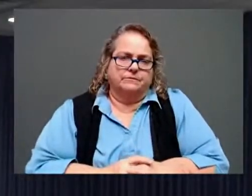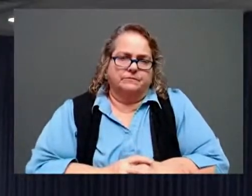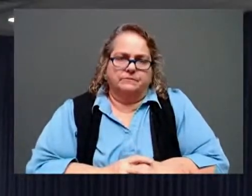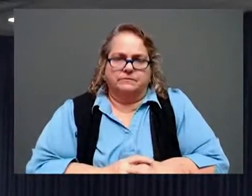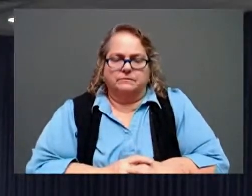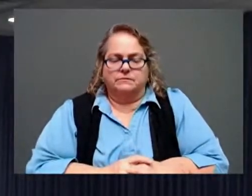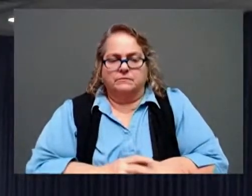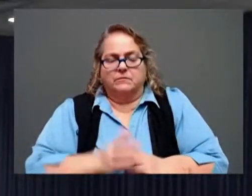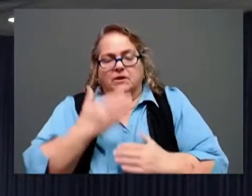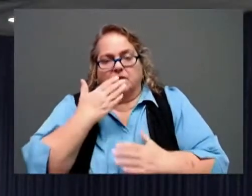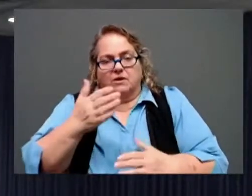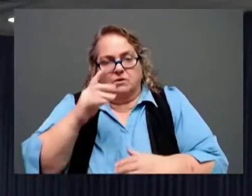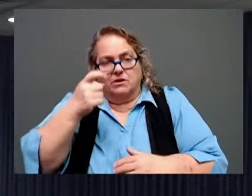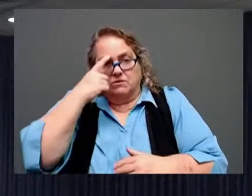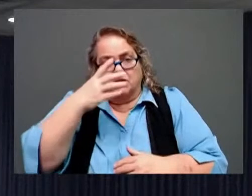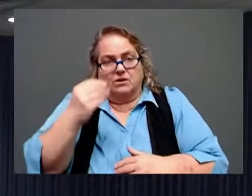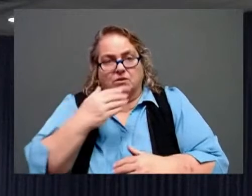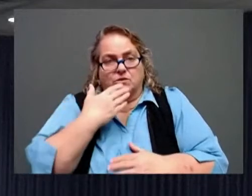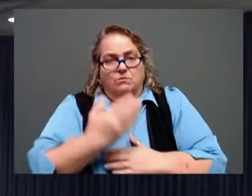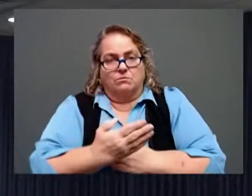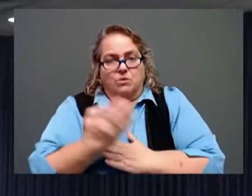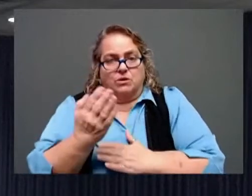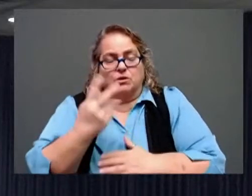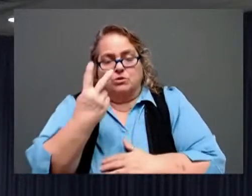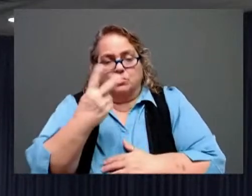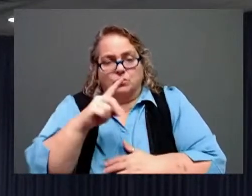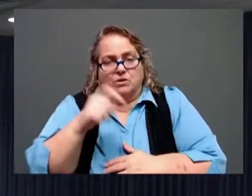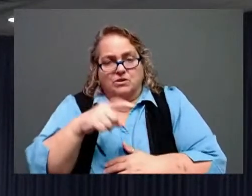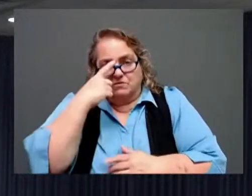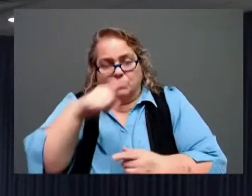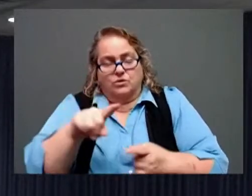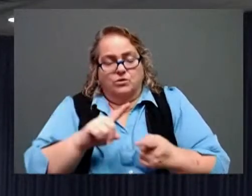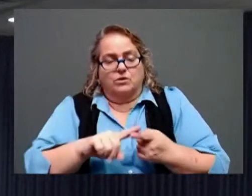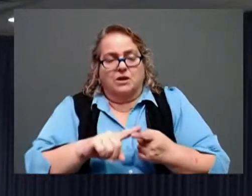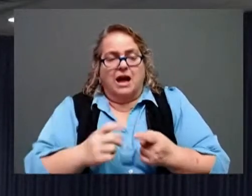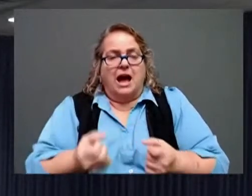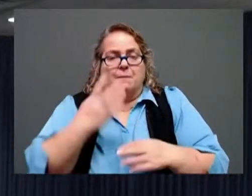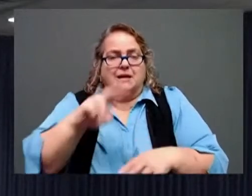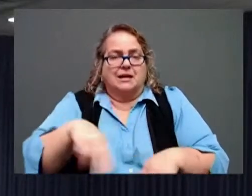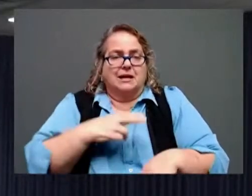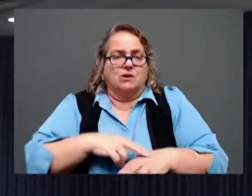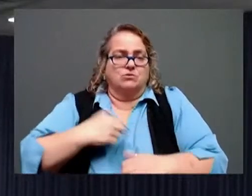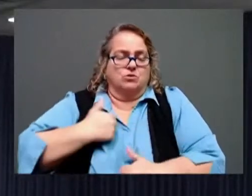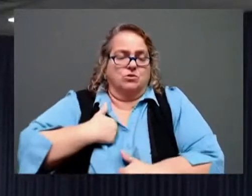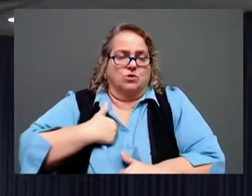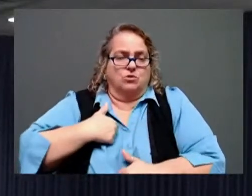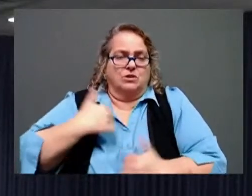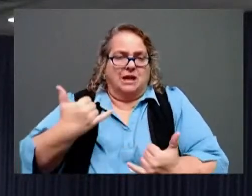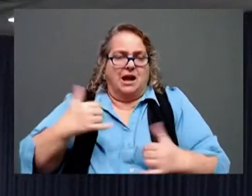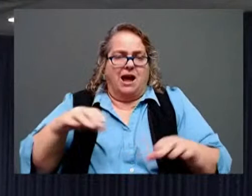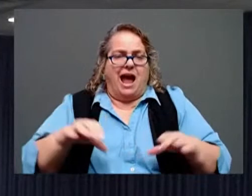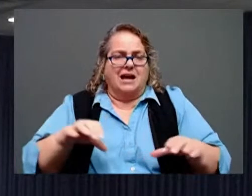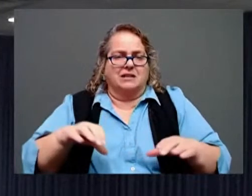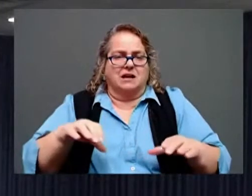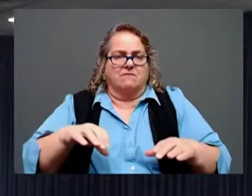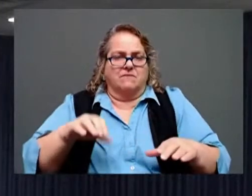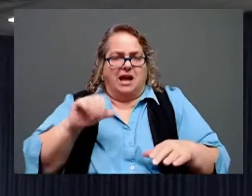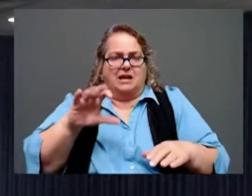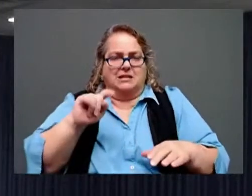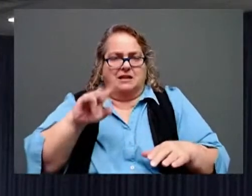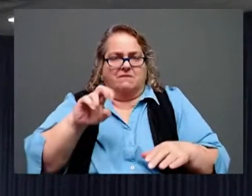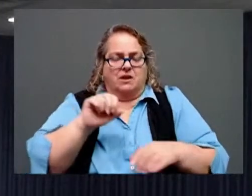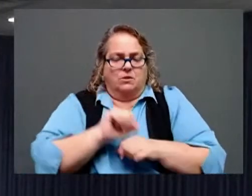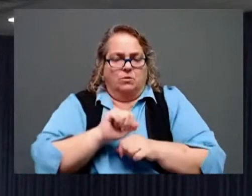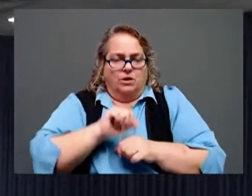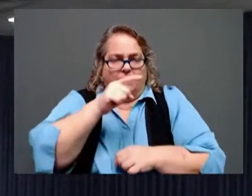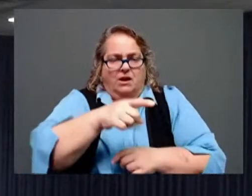Thank you, Governor, and good morning. Two questions for you. First of all, how many National Guard troops are now active and working over there? And